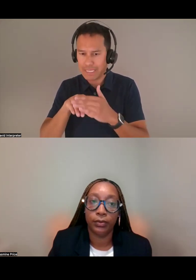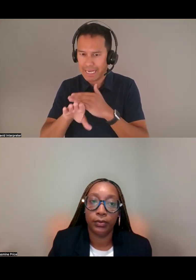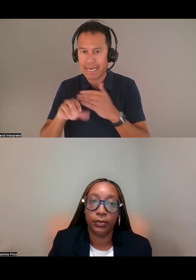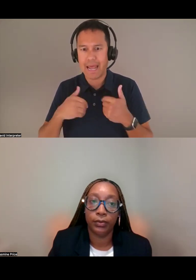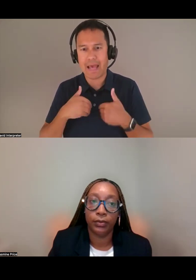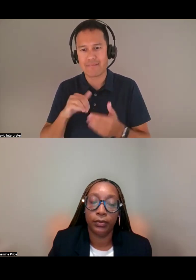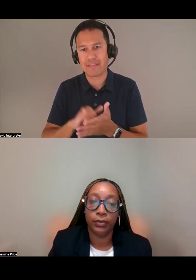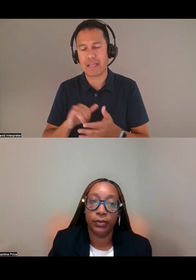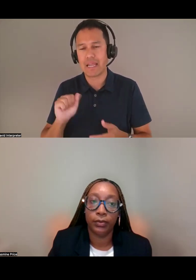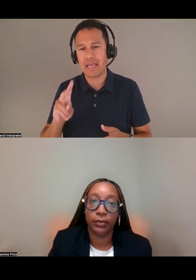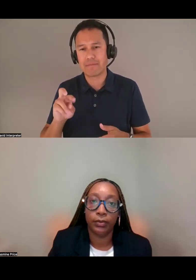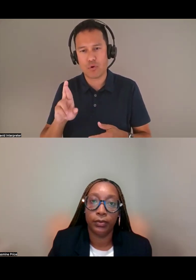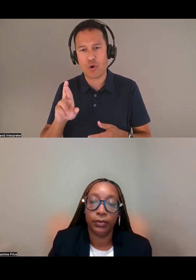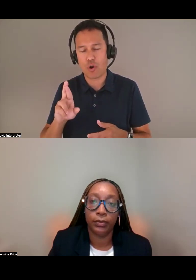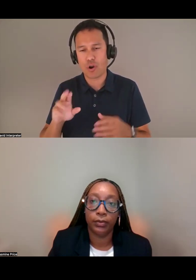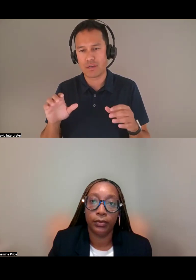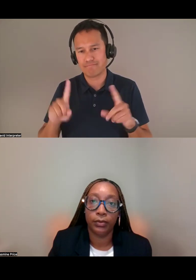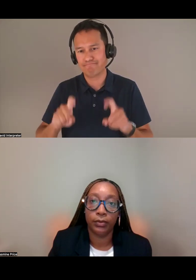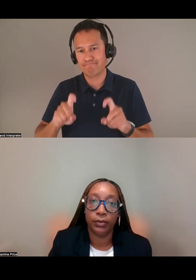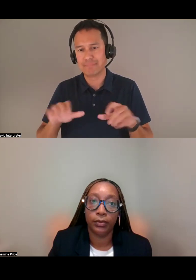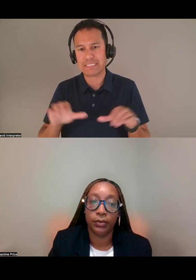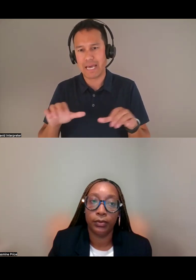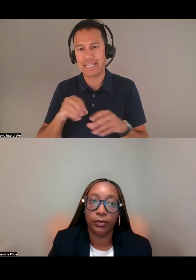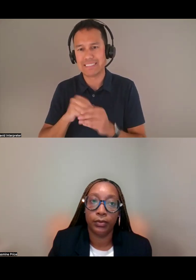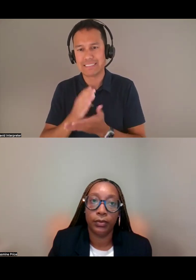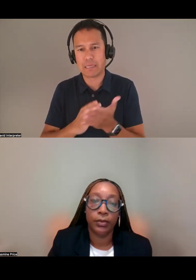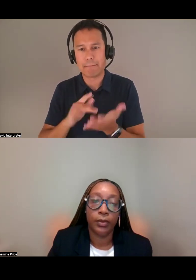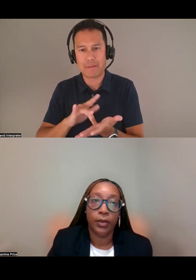done at some of our medical centers.